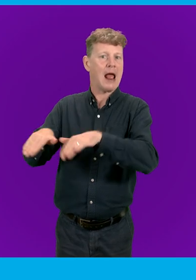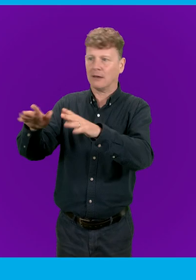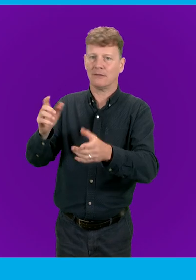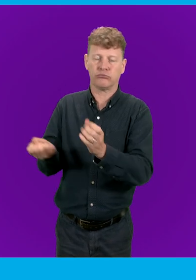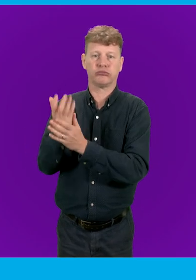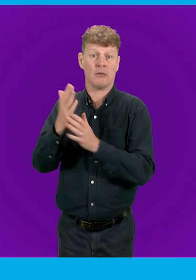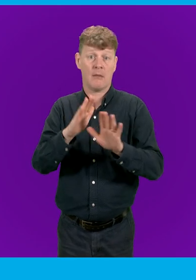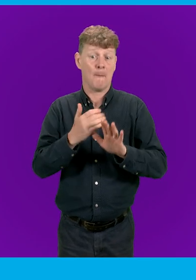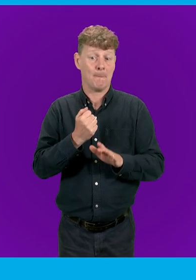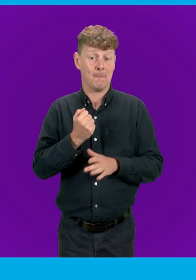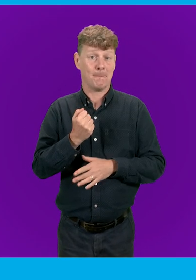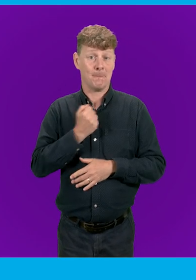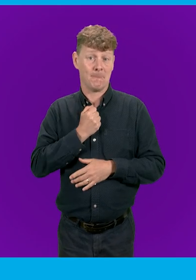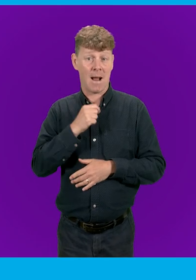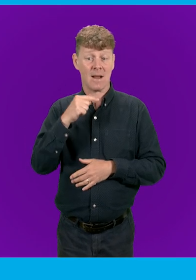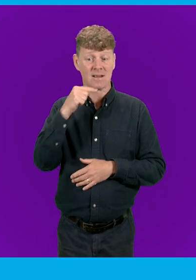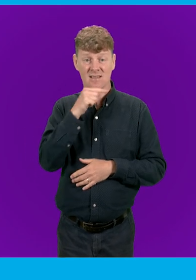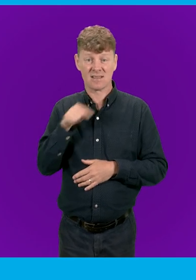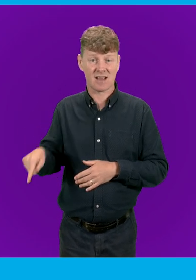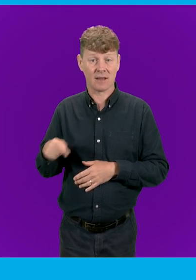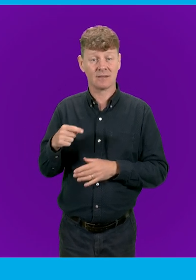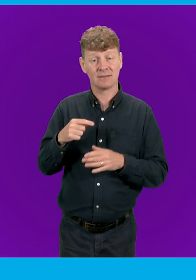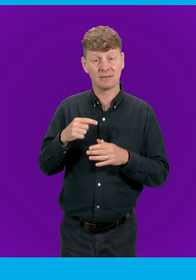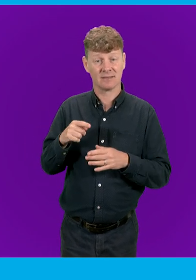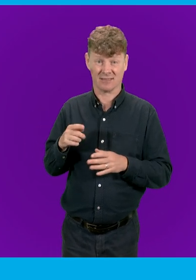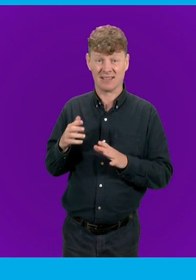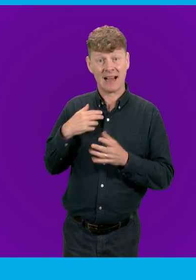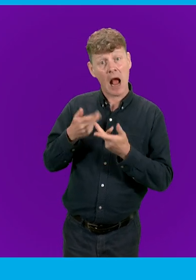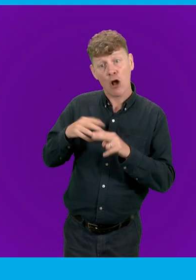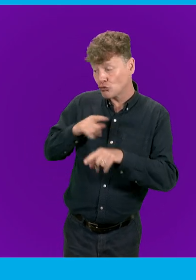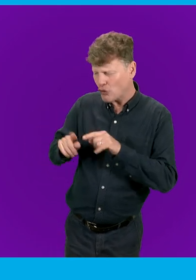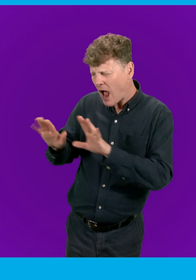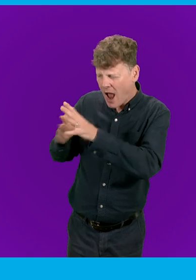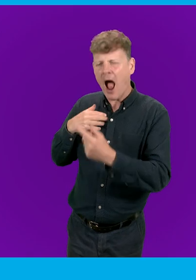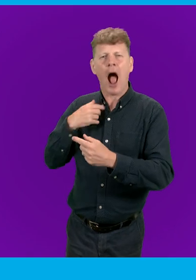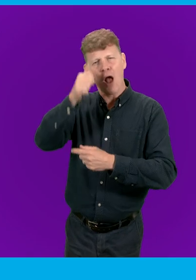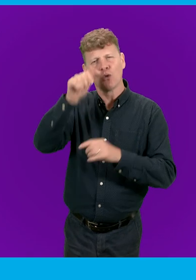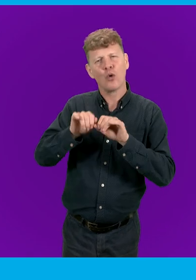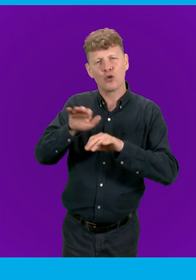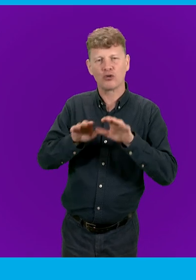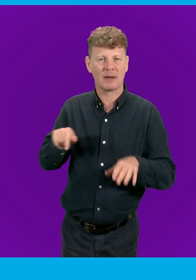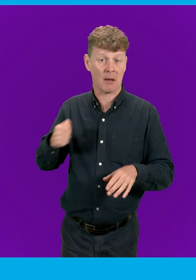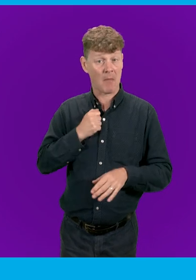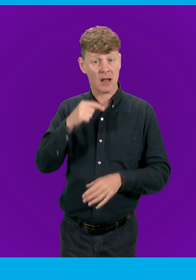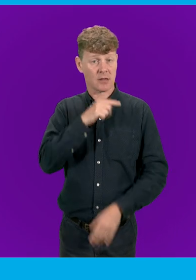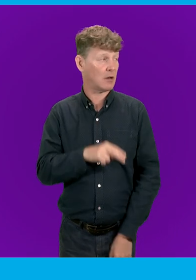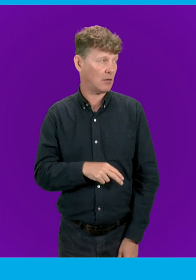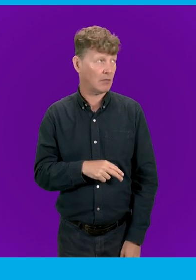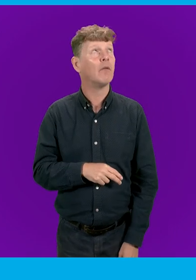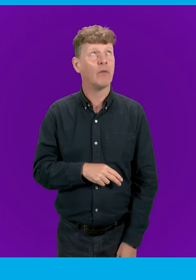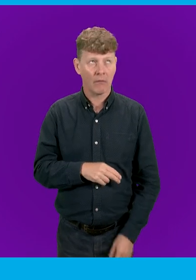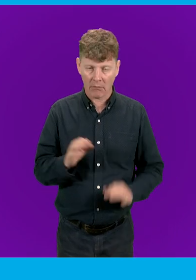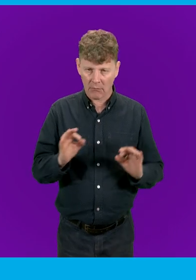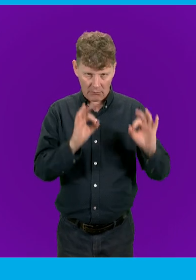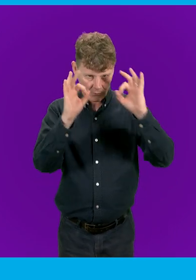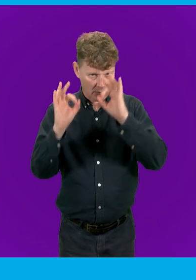my sons will roll my eyes if I try and, you know, claim any knowledge about social media, because inevitably what I say